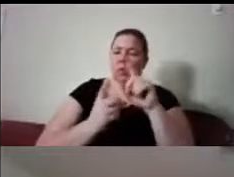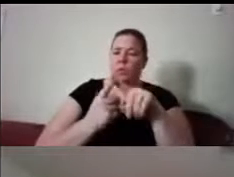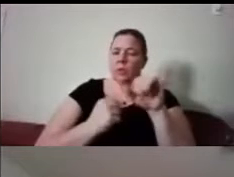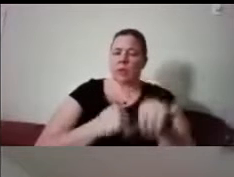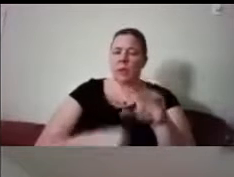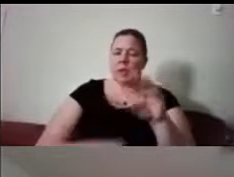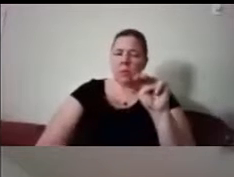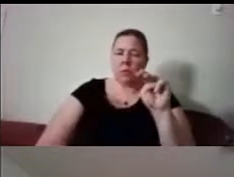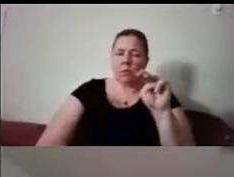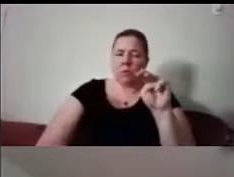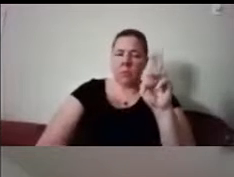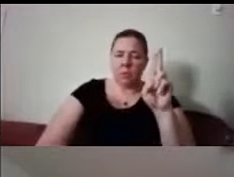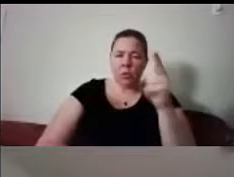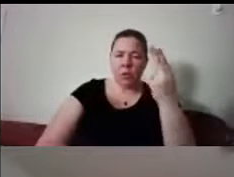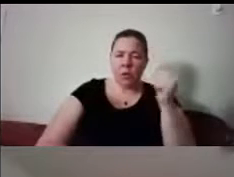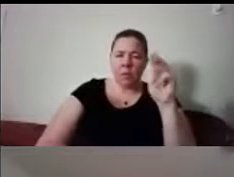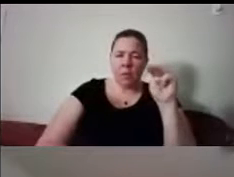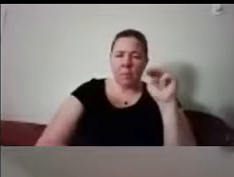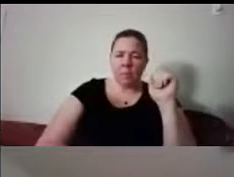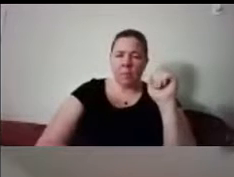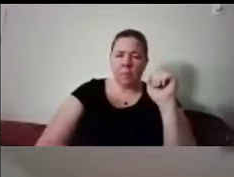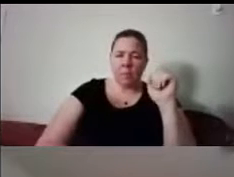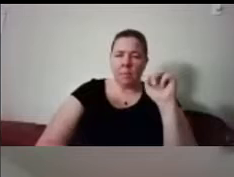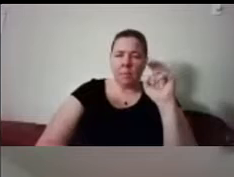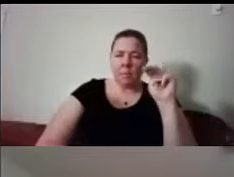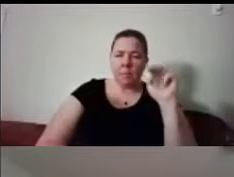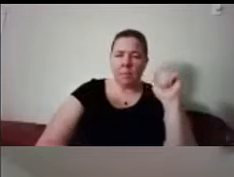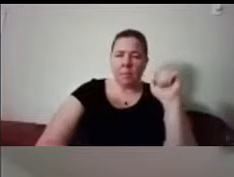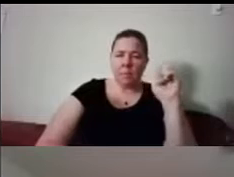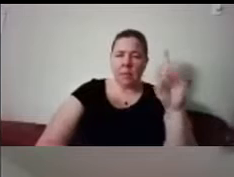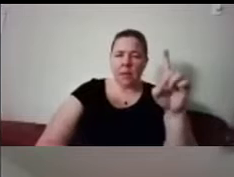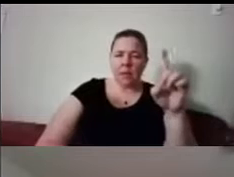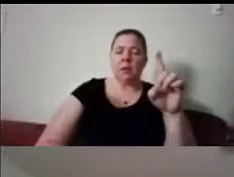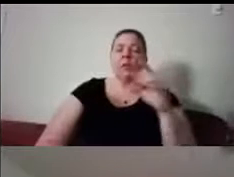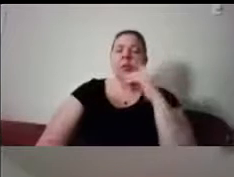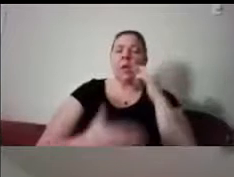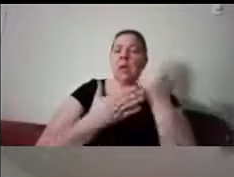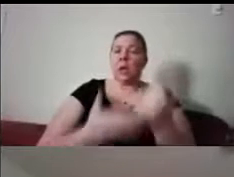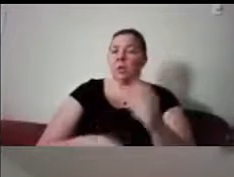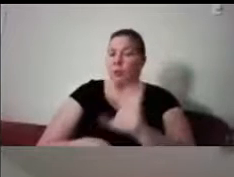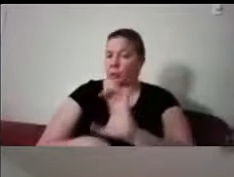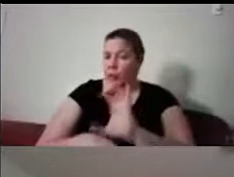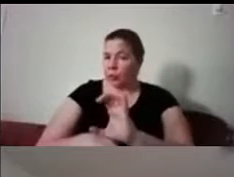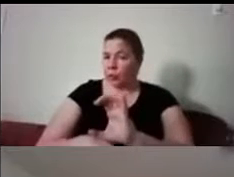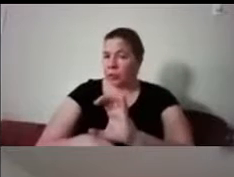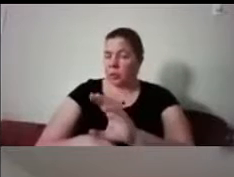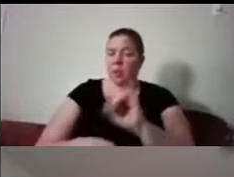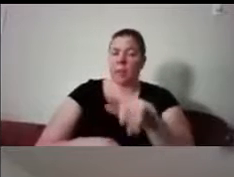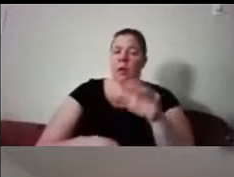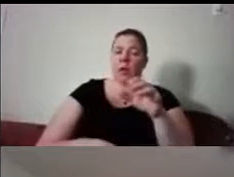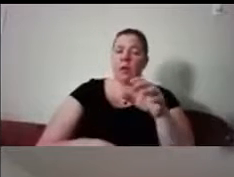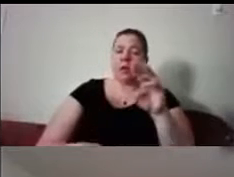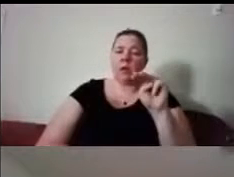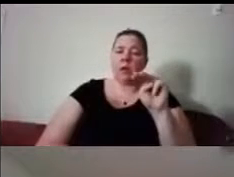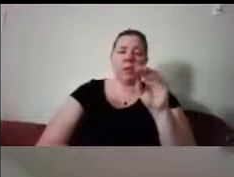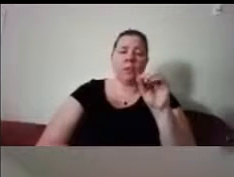Mohammed, when we said Onpassive is going to help churches, okay, that mosque falls under that